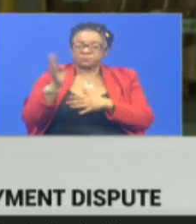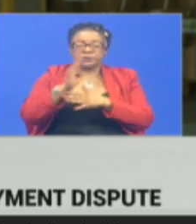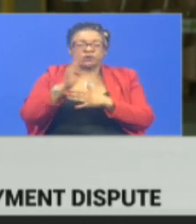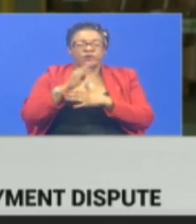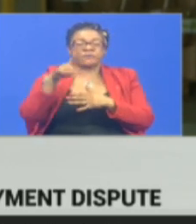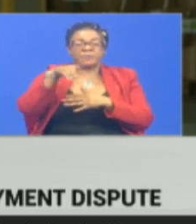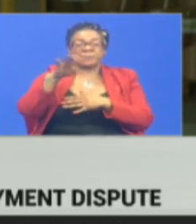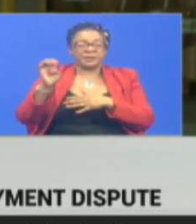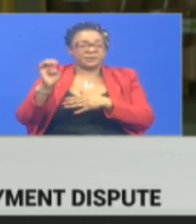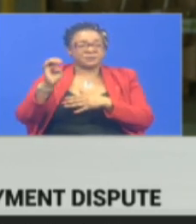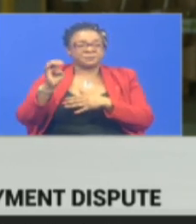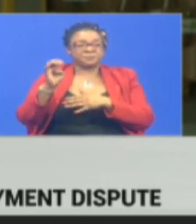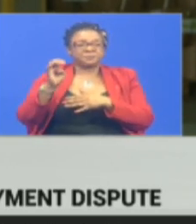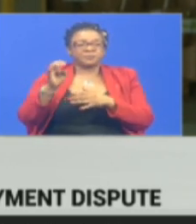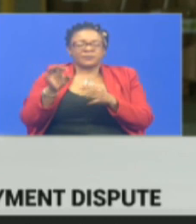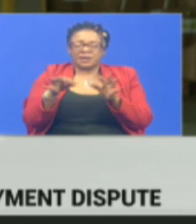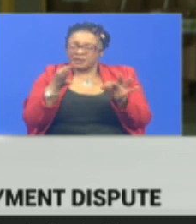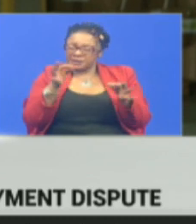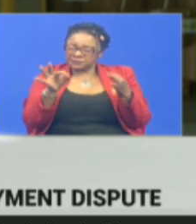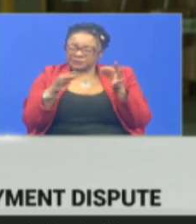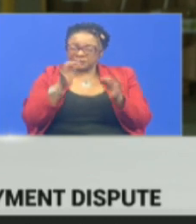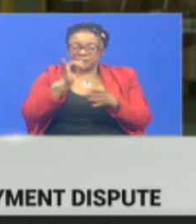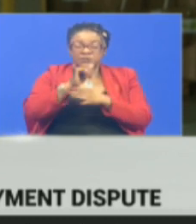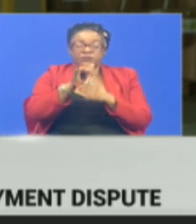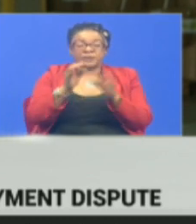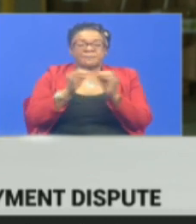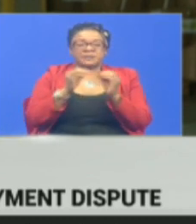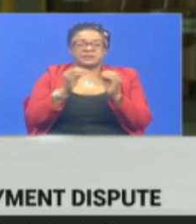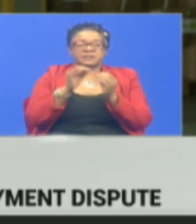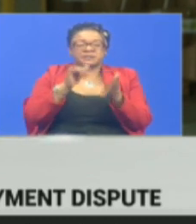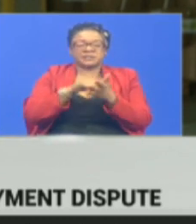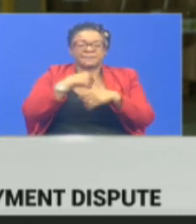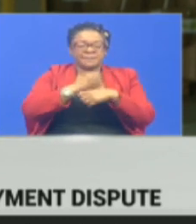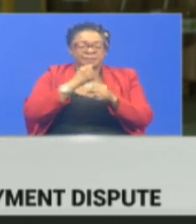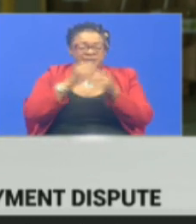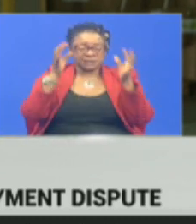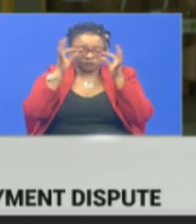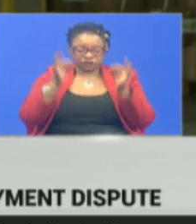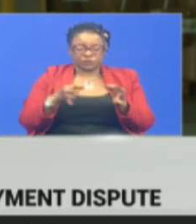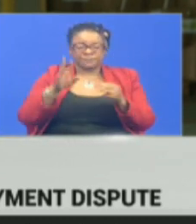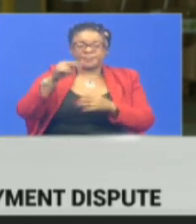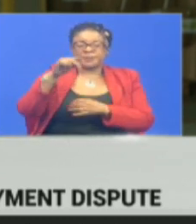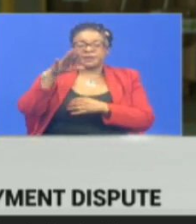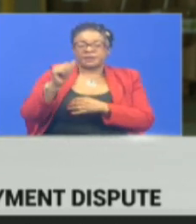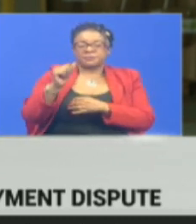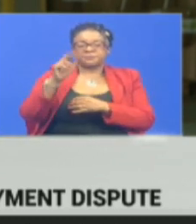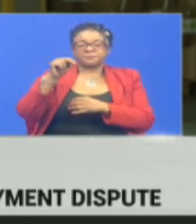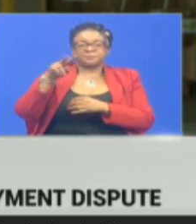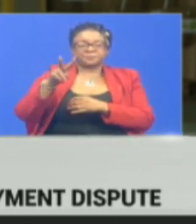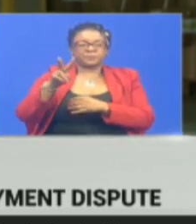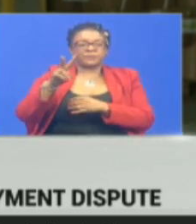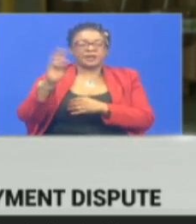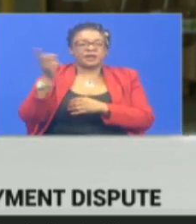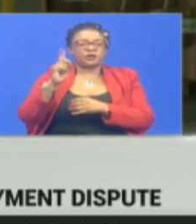equipment by analyzing the minutes of the meeting that yielded the decision. Gina Kirori, NTV, Nairobi.